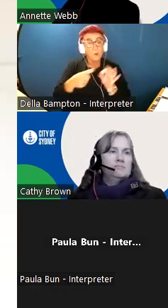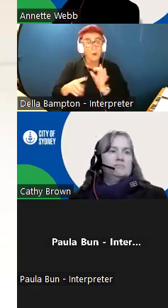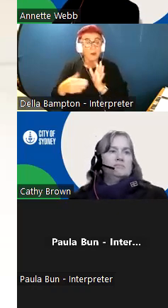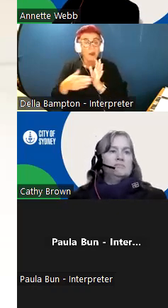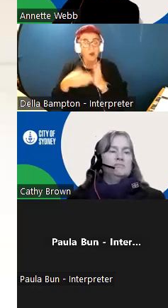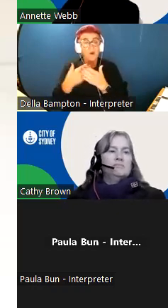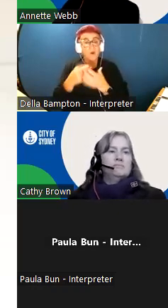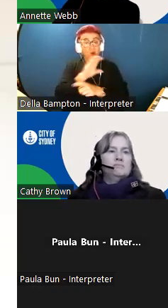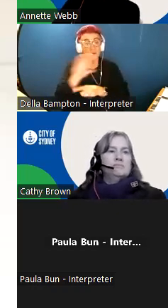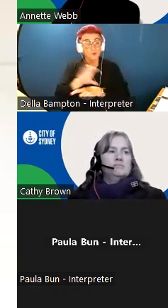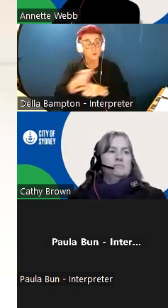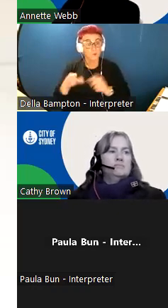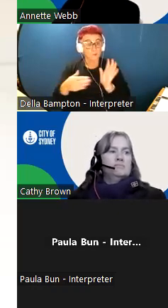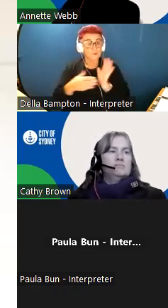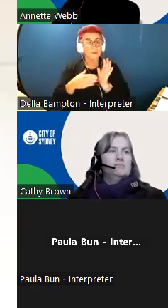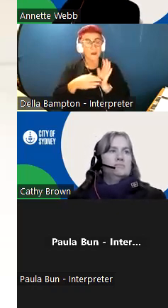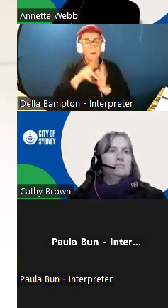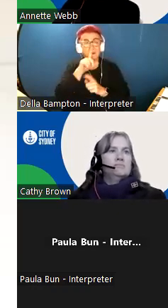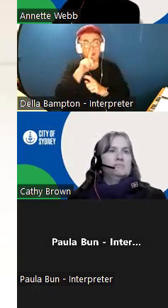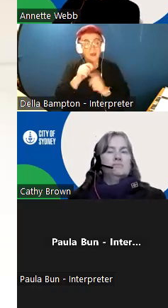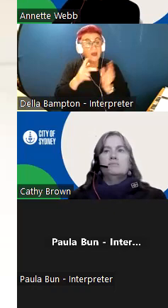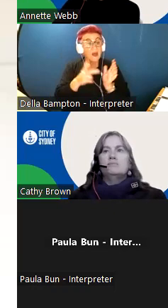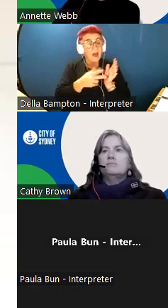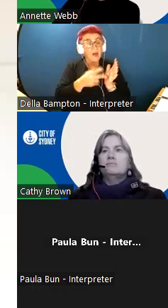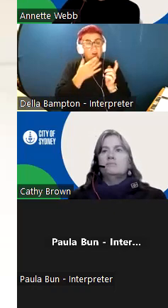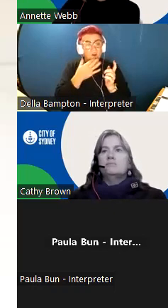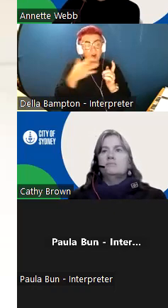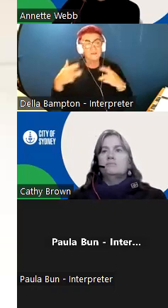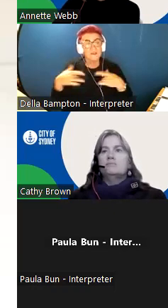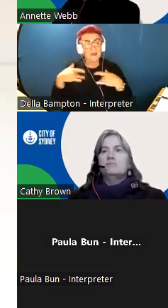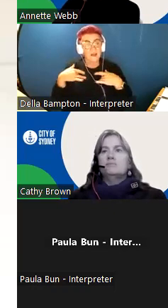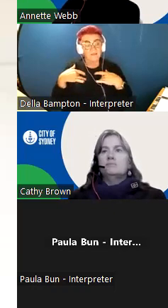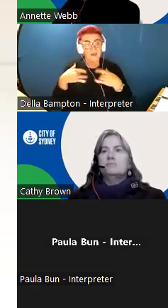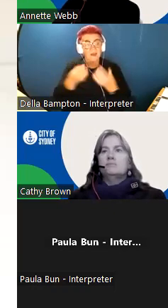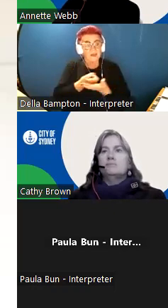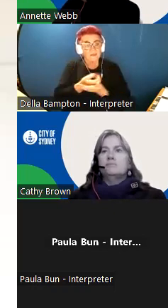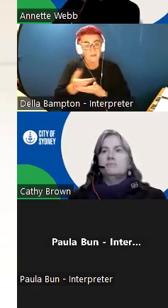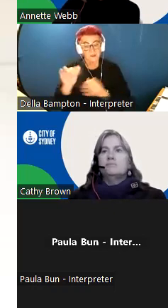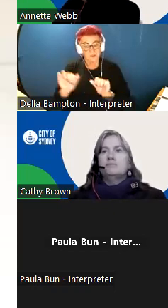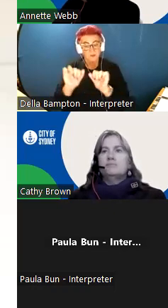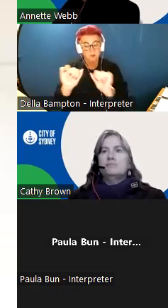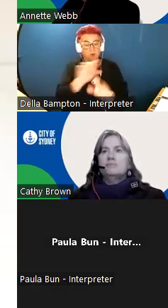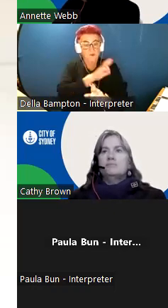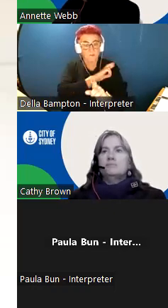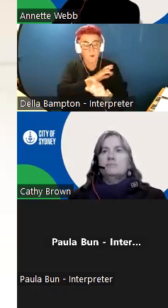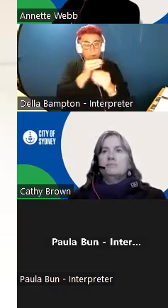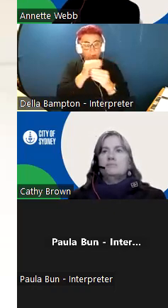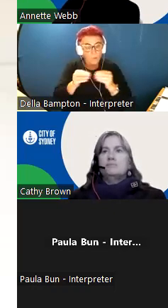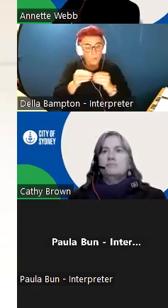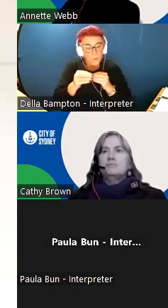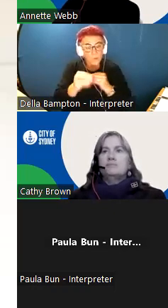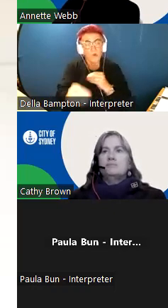chat. All other costs and living expenses are the tenants. These include relocation, moving